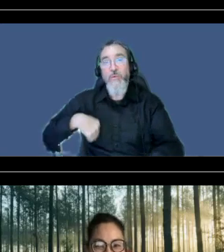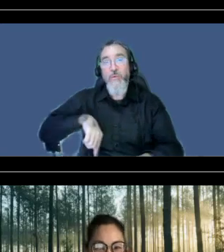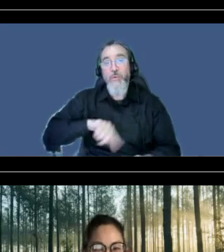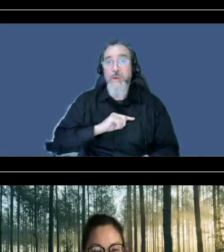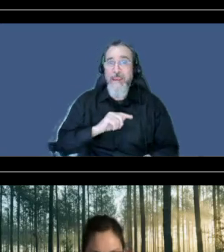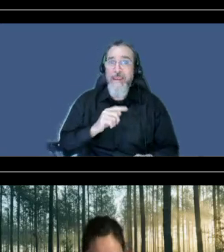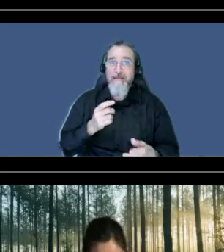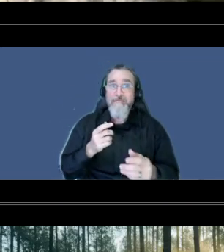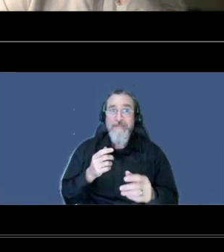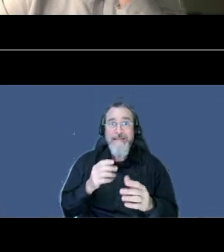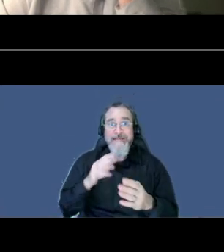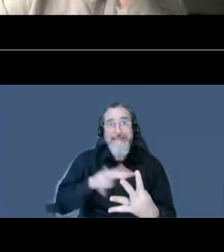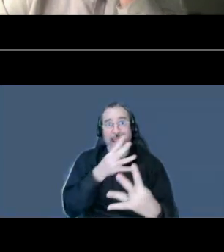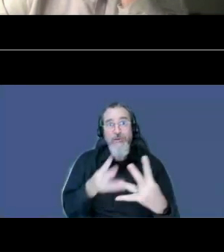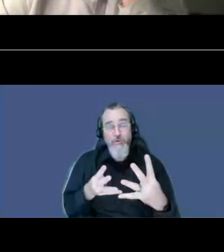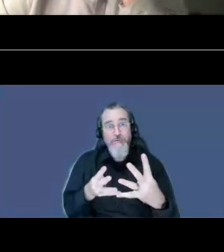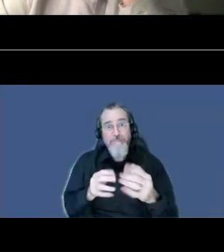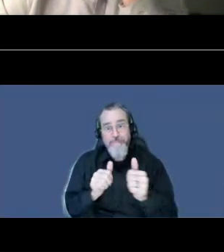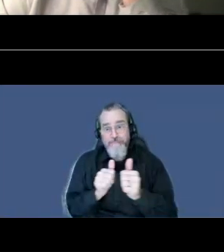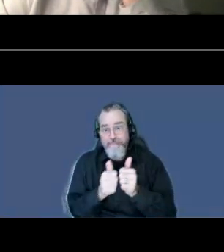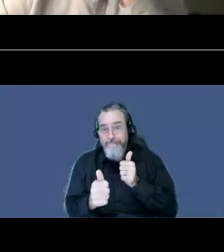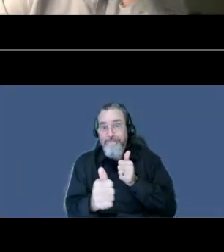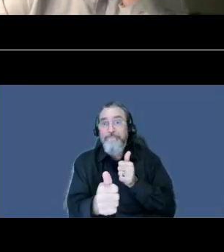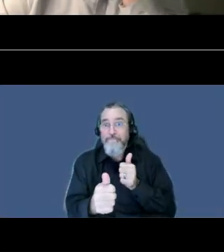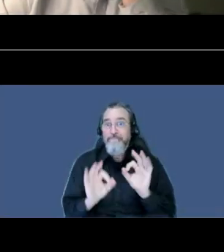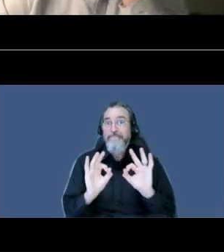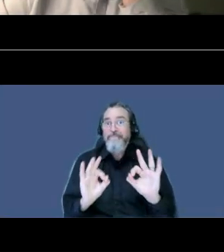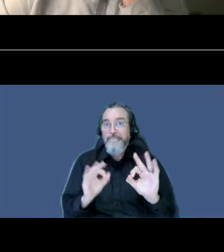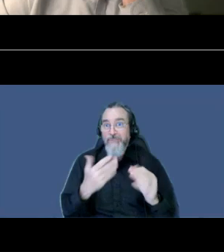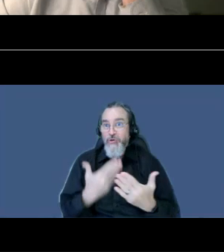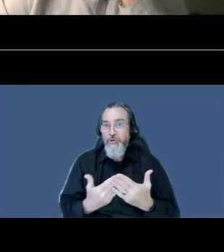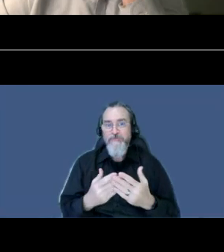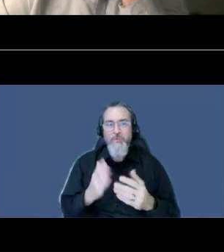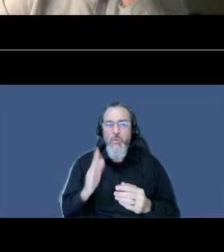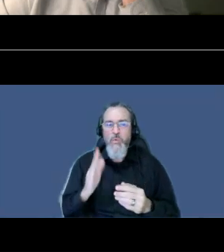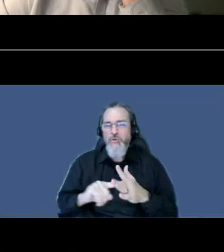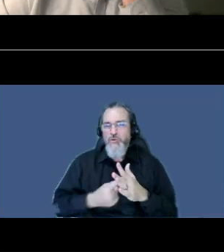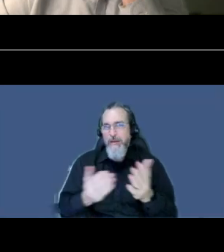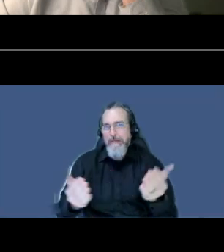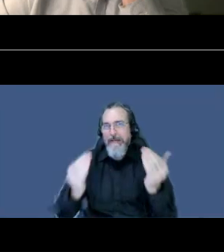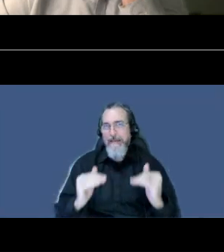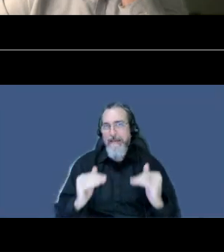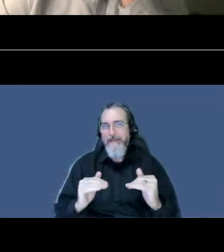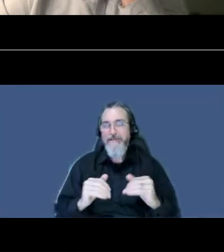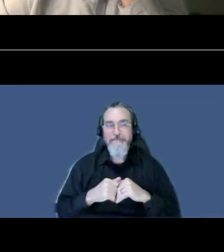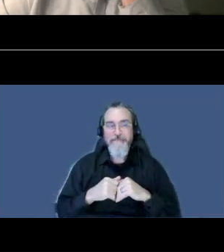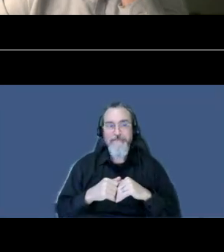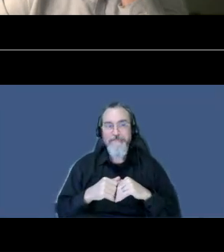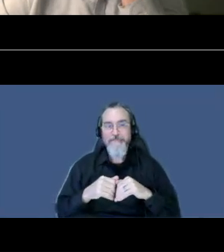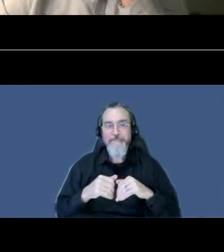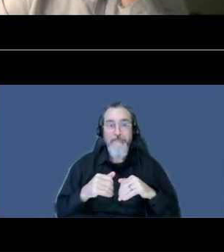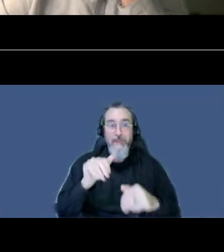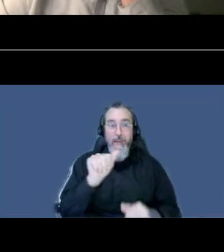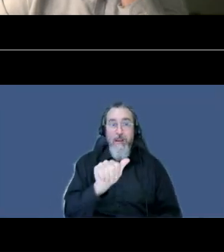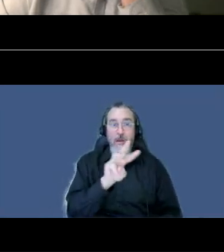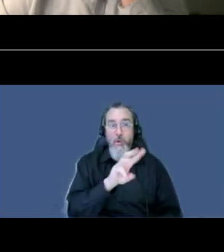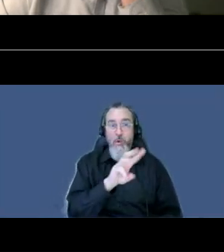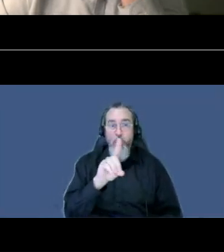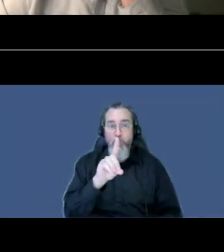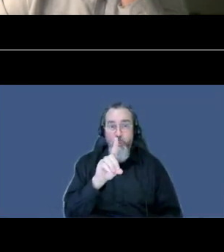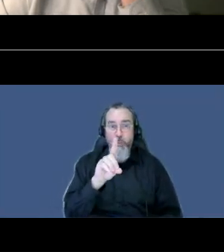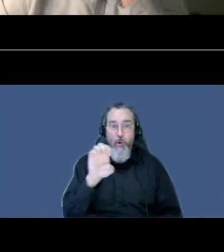late. We are going to go start on the next section with awardee introductions. We're going to have